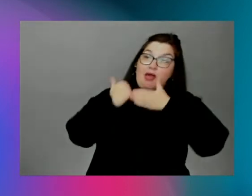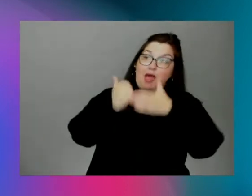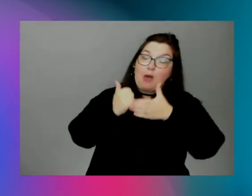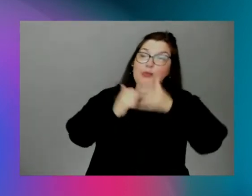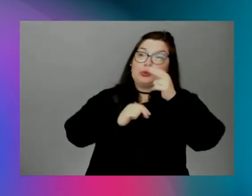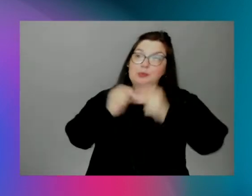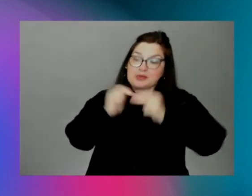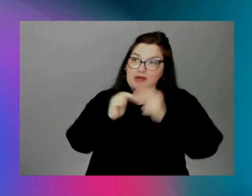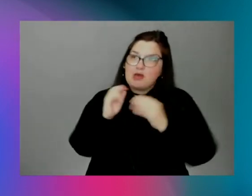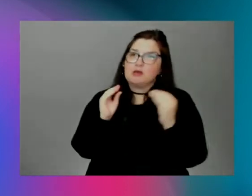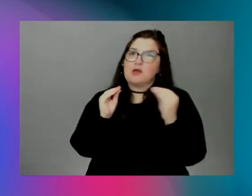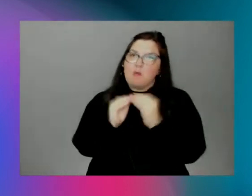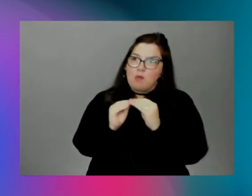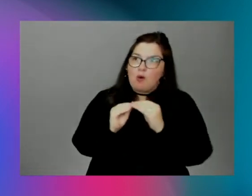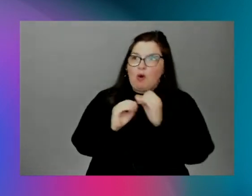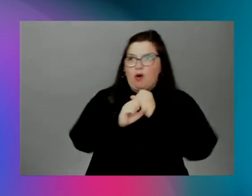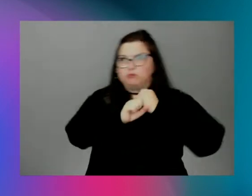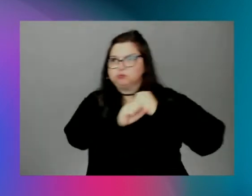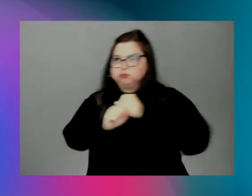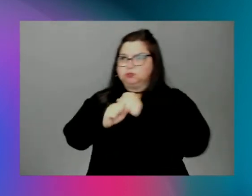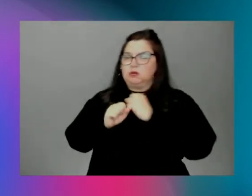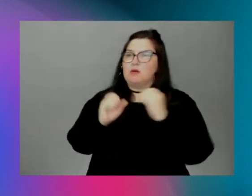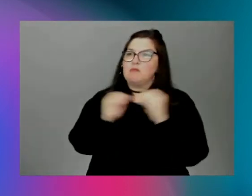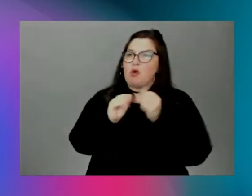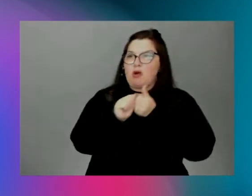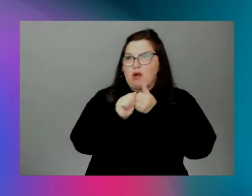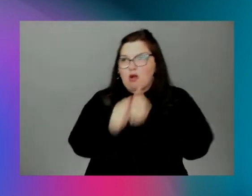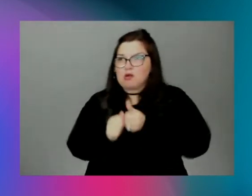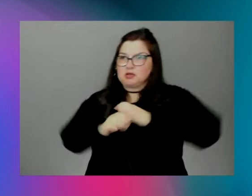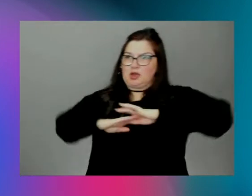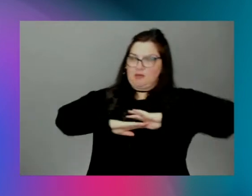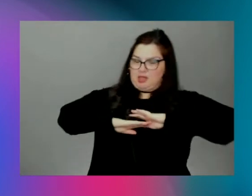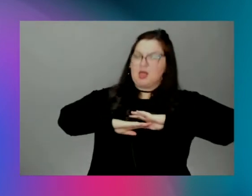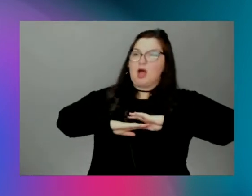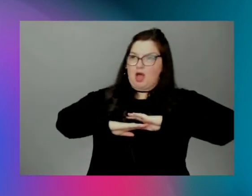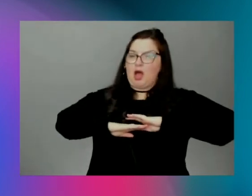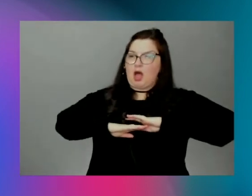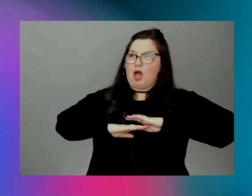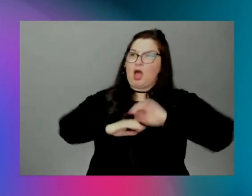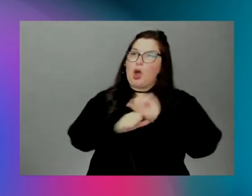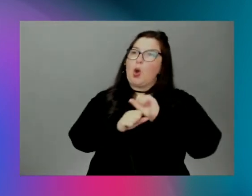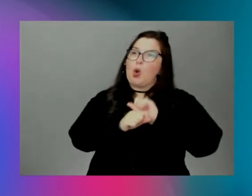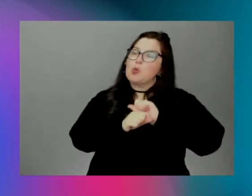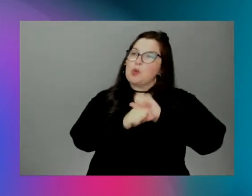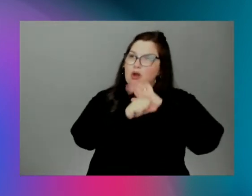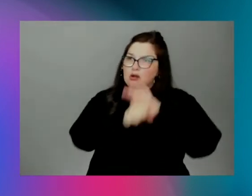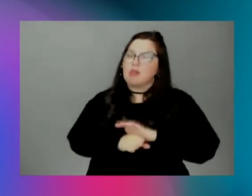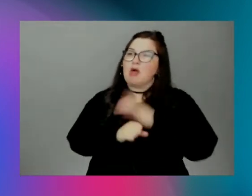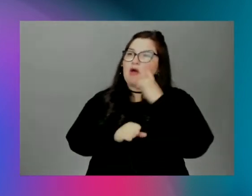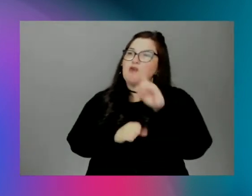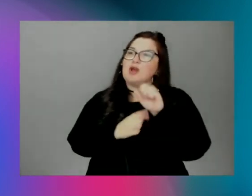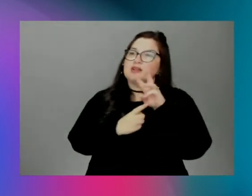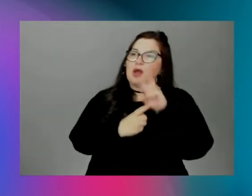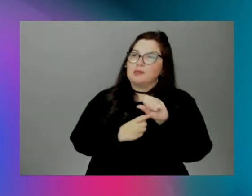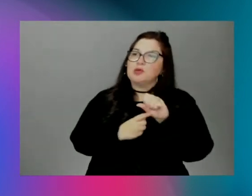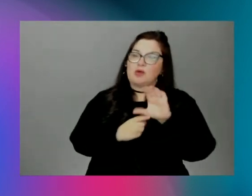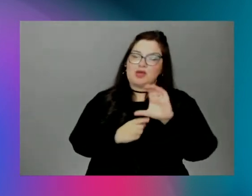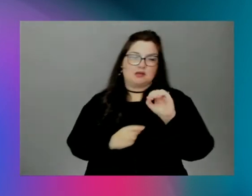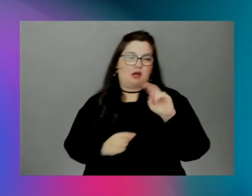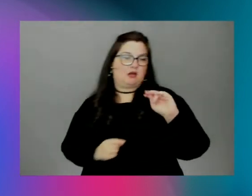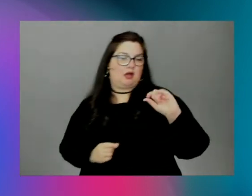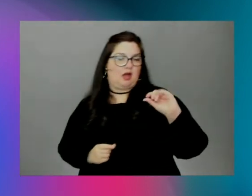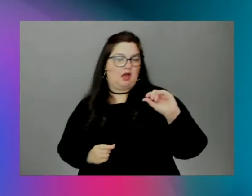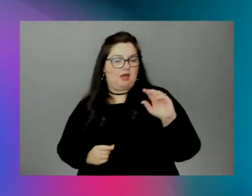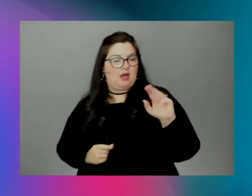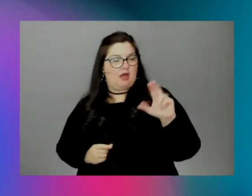more secure, more compliant workloads, being AWS Config and Systems Manager. But to kick us off before that, I wanted to put it